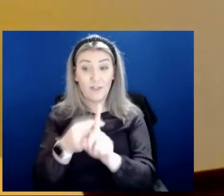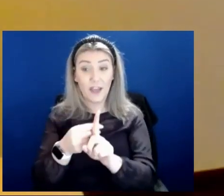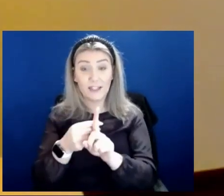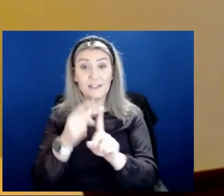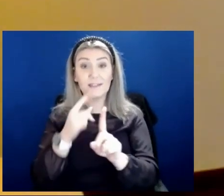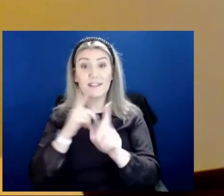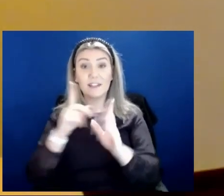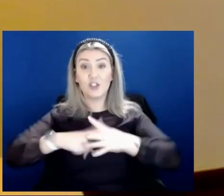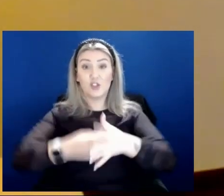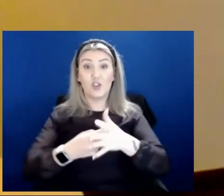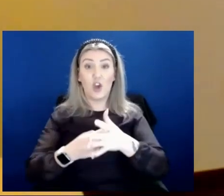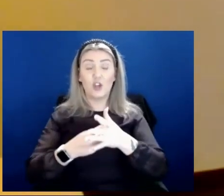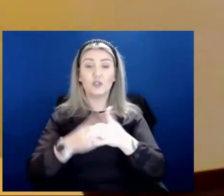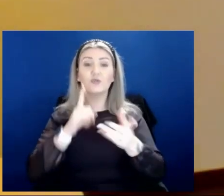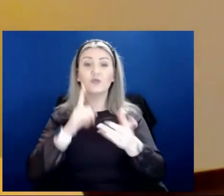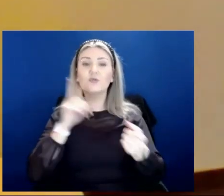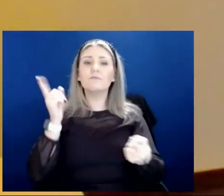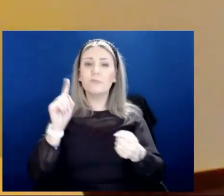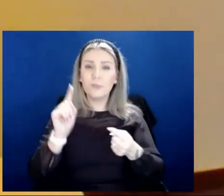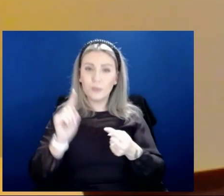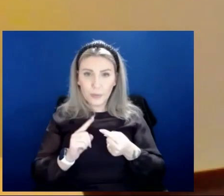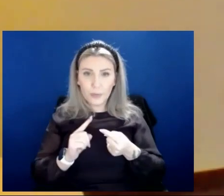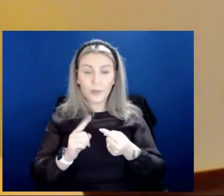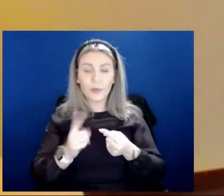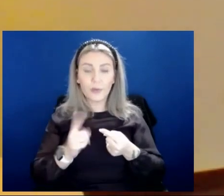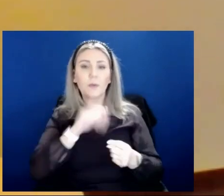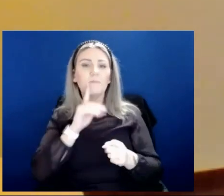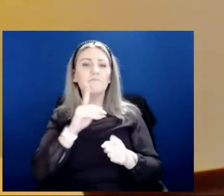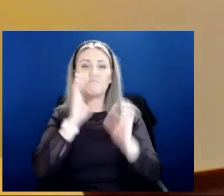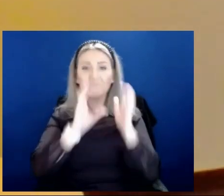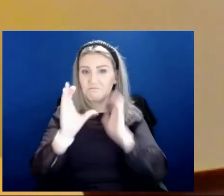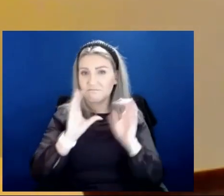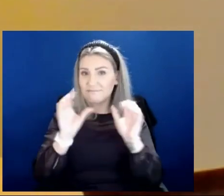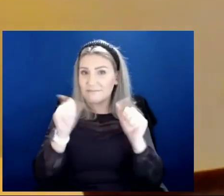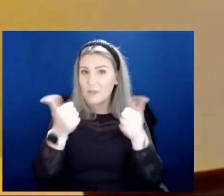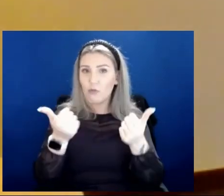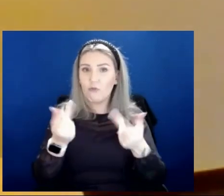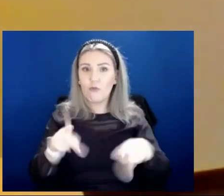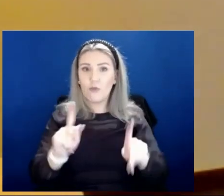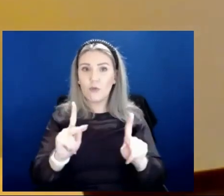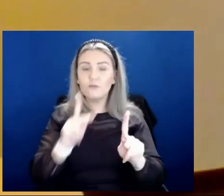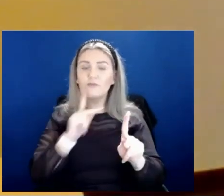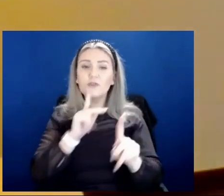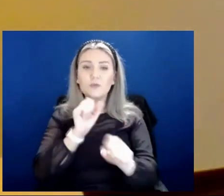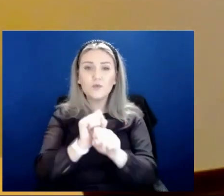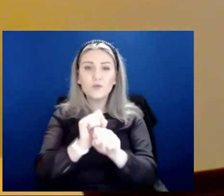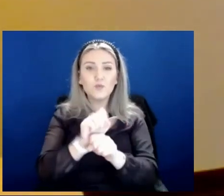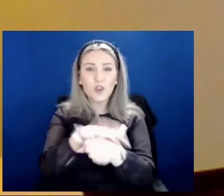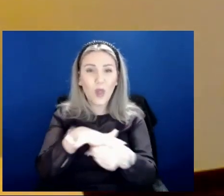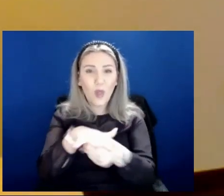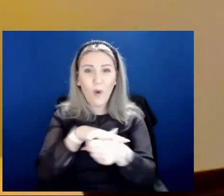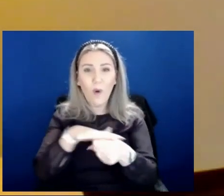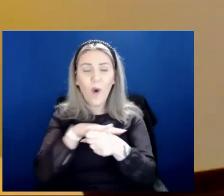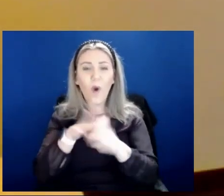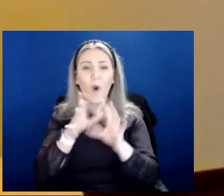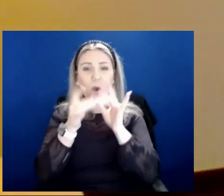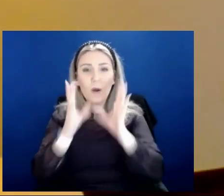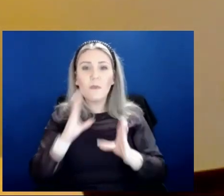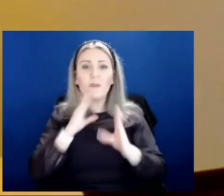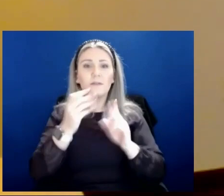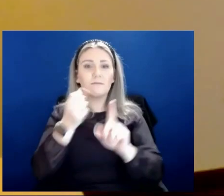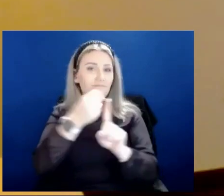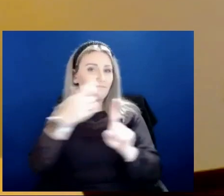to wind down, we are exploring other opportunities to work with our local partners to expand access to